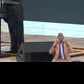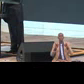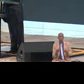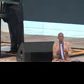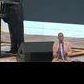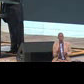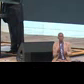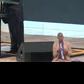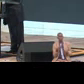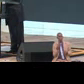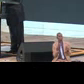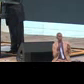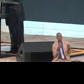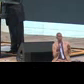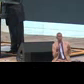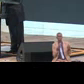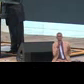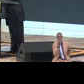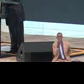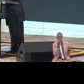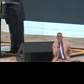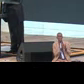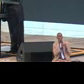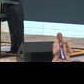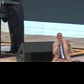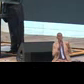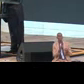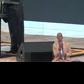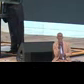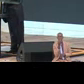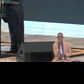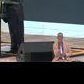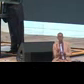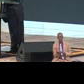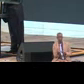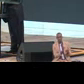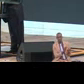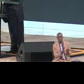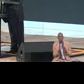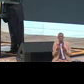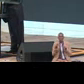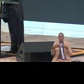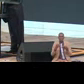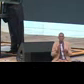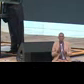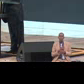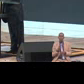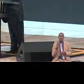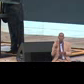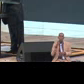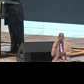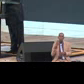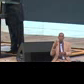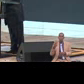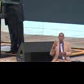to idols. They said, no, we will not have that. Give us